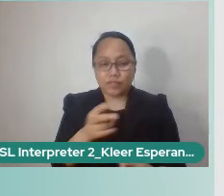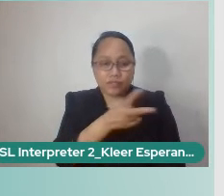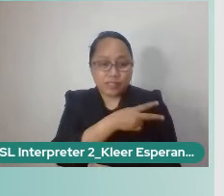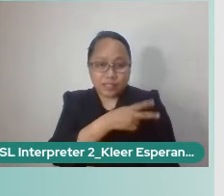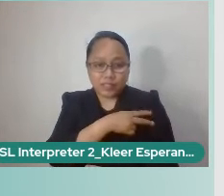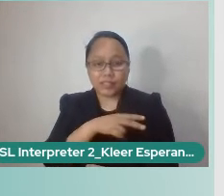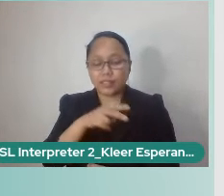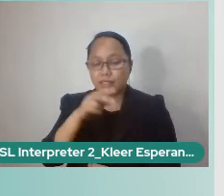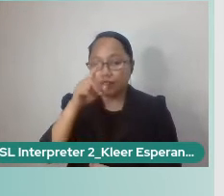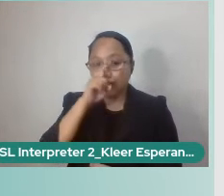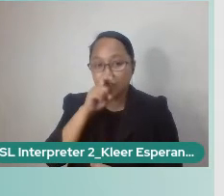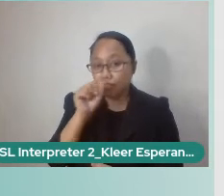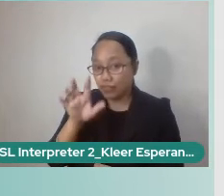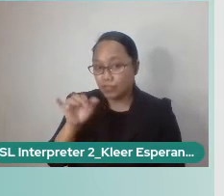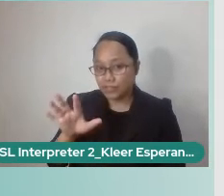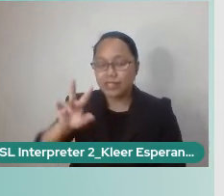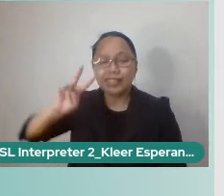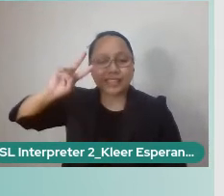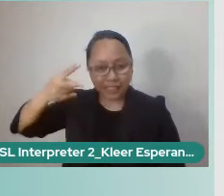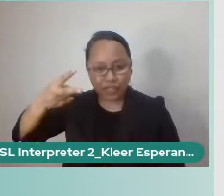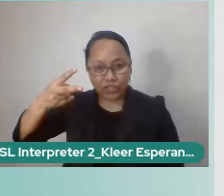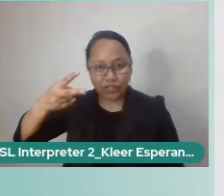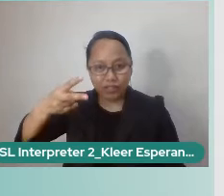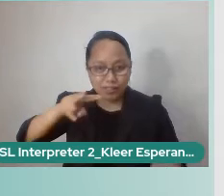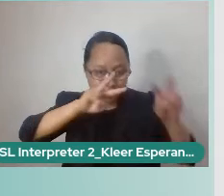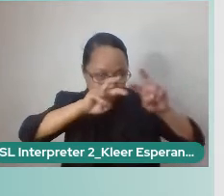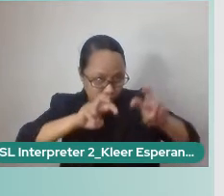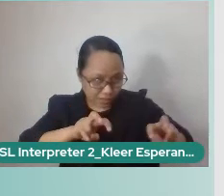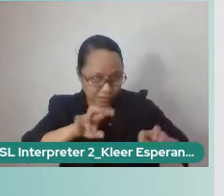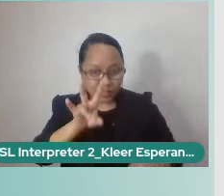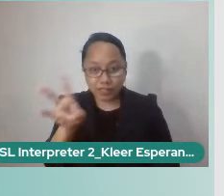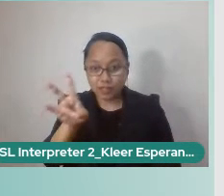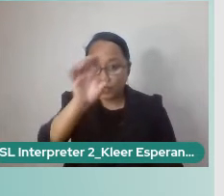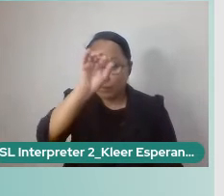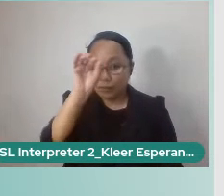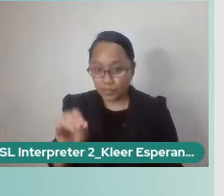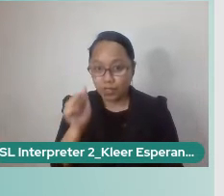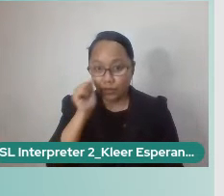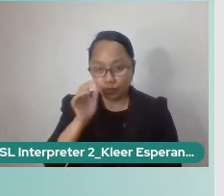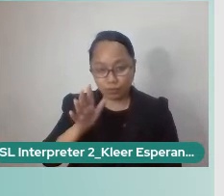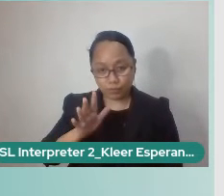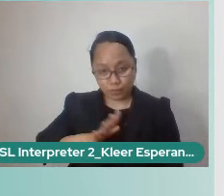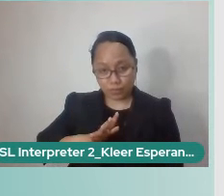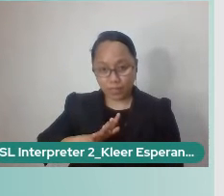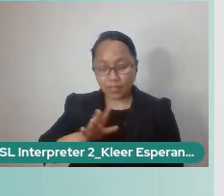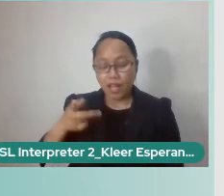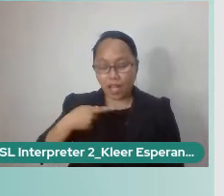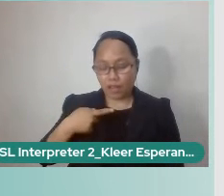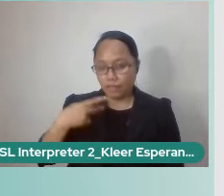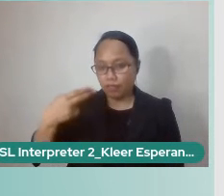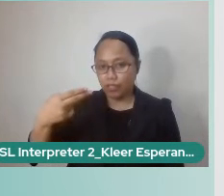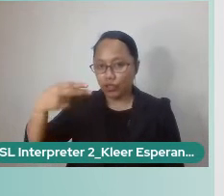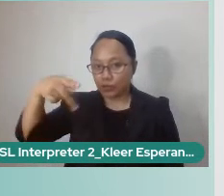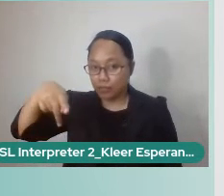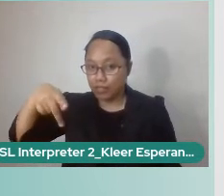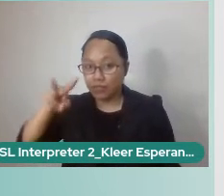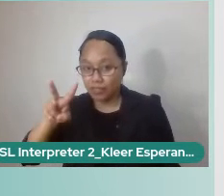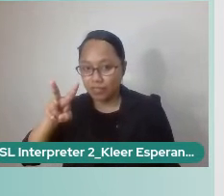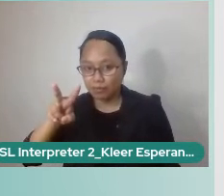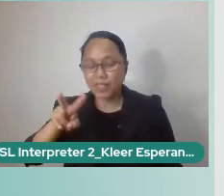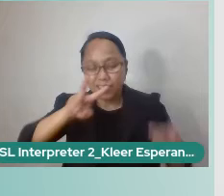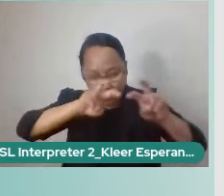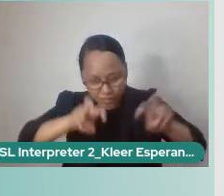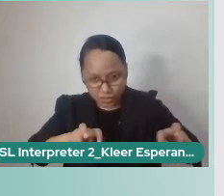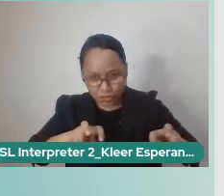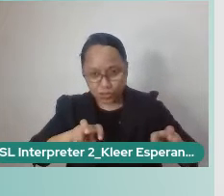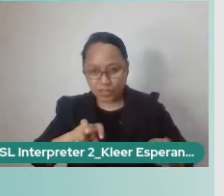pillar is screening. 70% of women will be HPV screened at least twice in a lifetime around the ages of 35